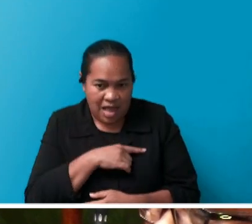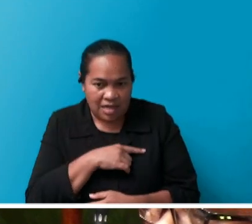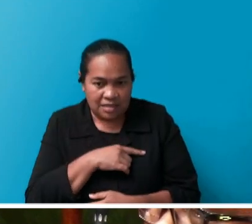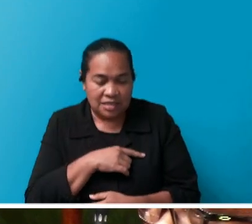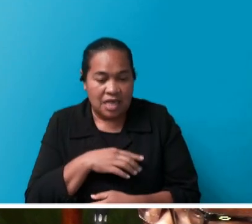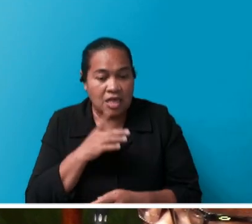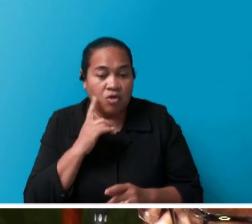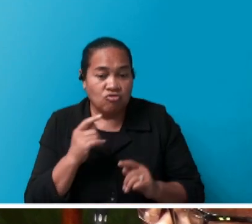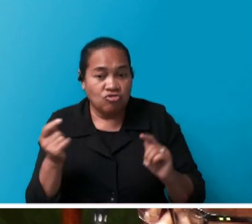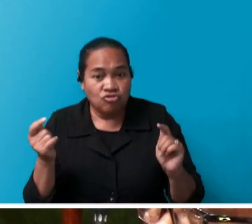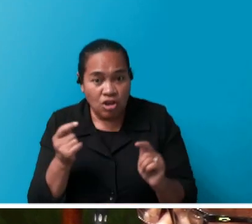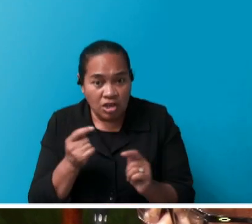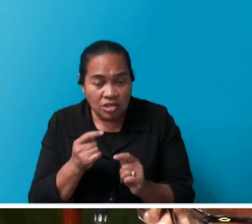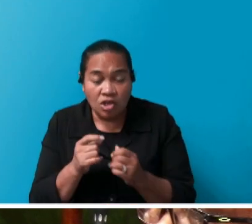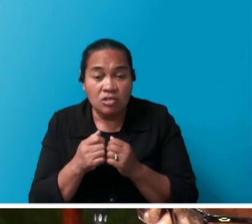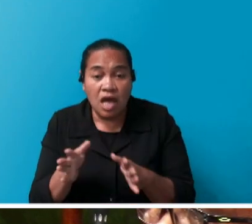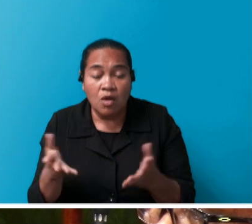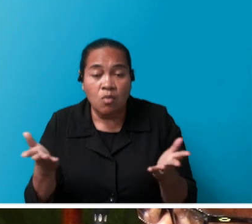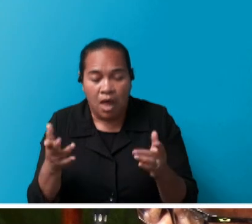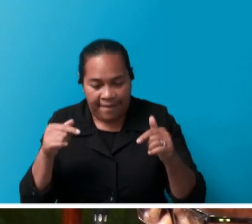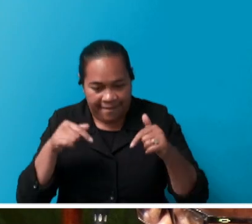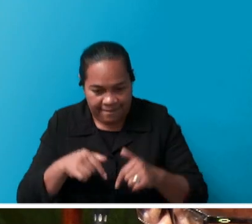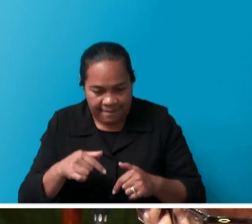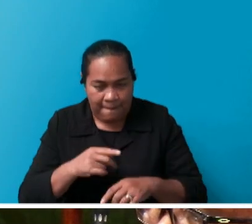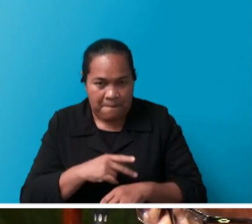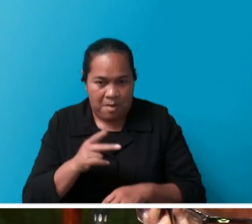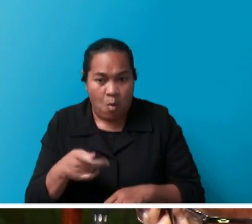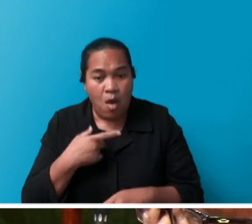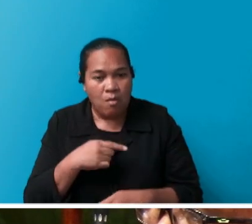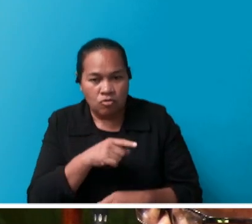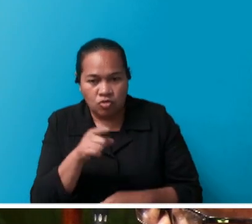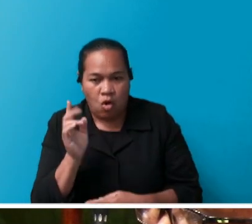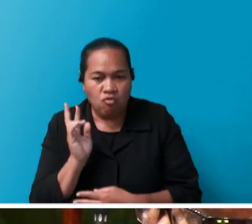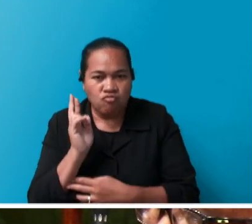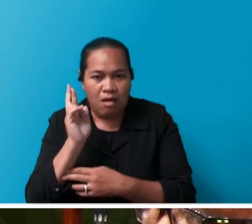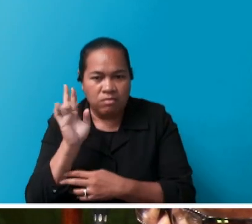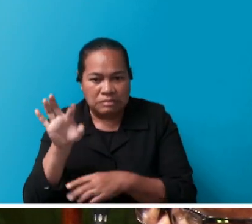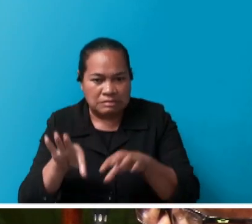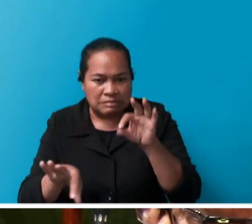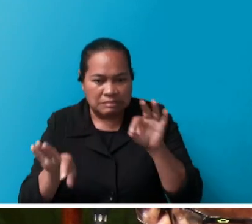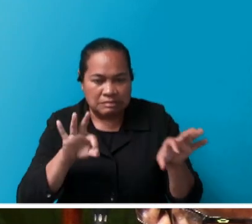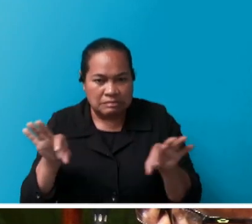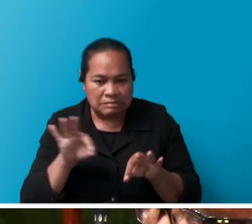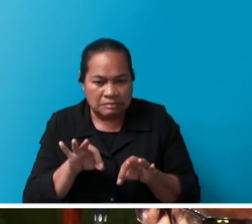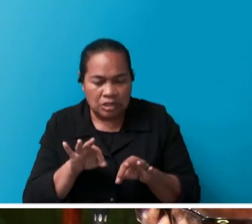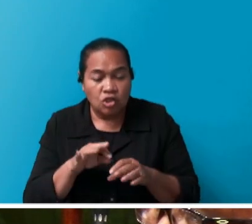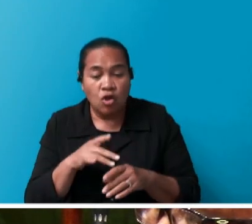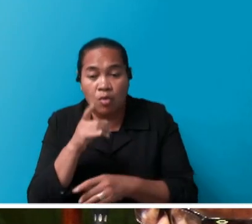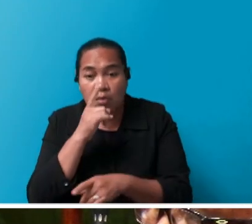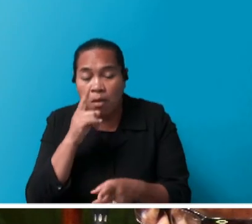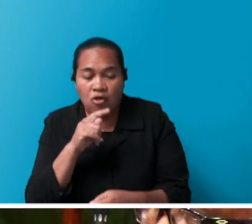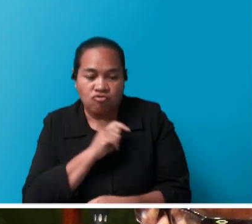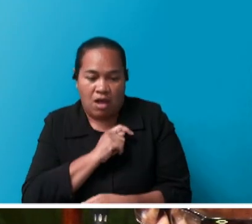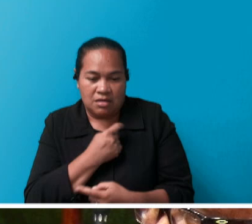begin in this very parliament. As elected leaders, we carry the trust of our people, and it is our duty to work